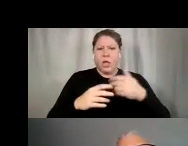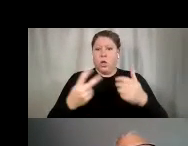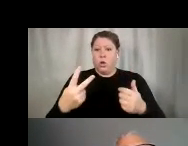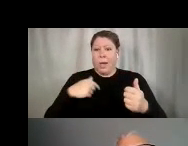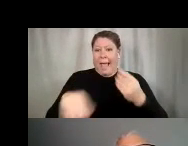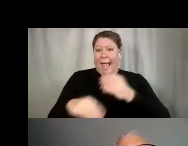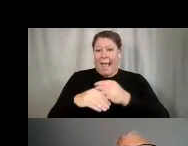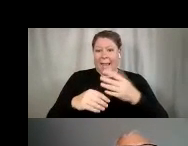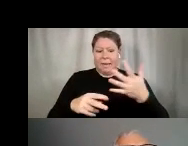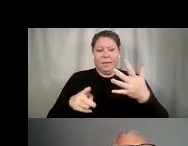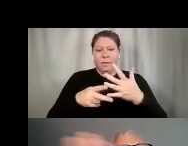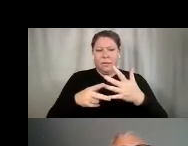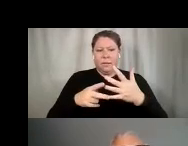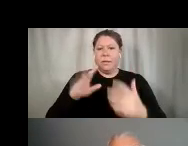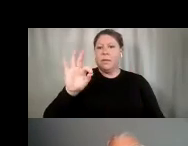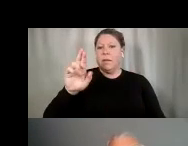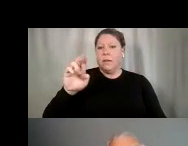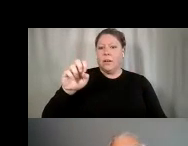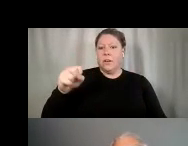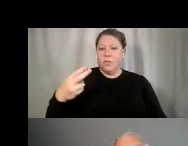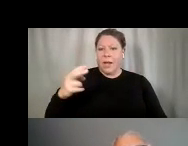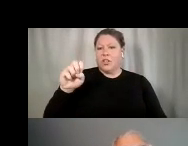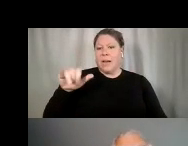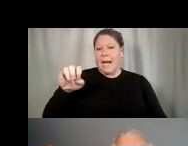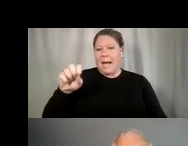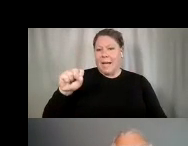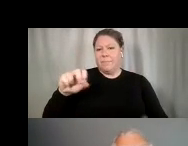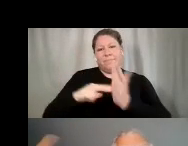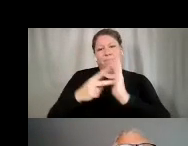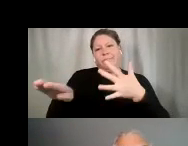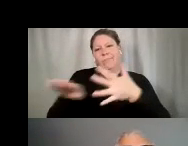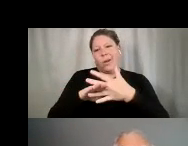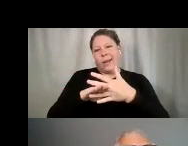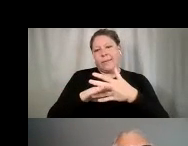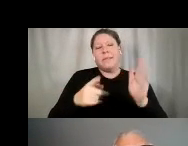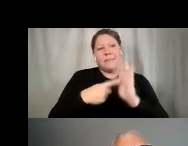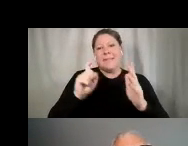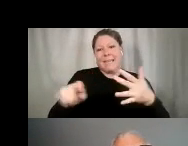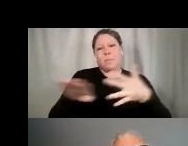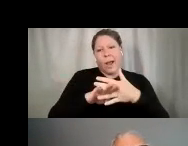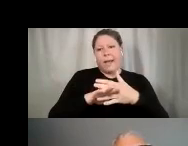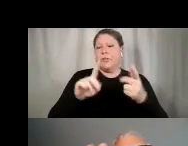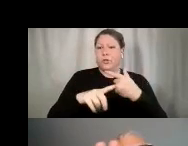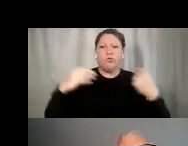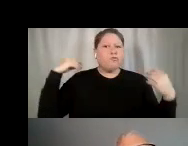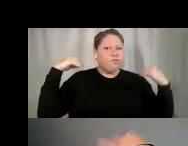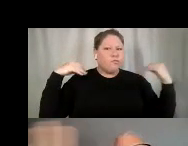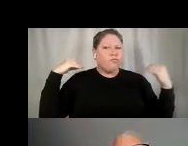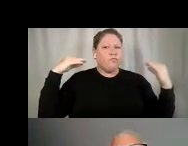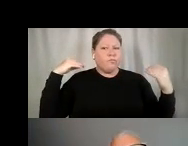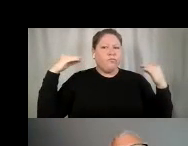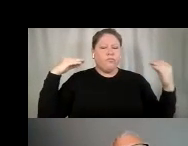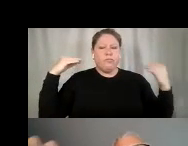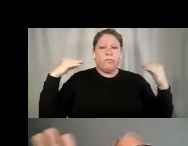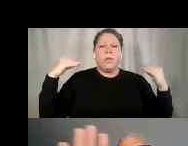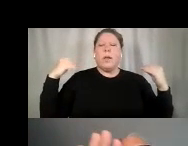is sometimes you need some fresh eyes. Sometimes you have to have a break, and you need that time to be able to think. And if you're coming back with